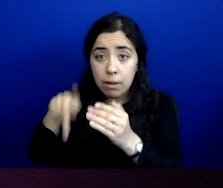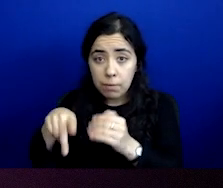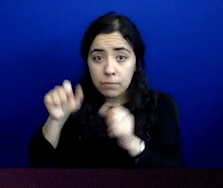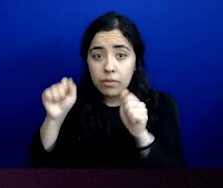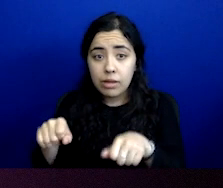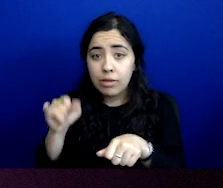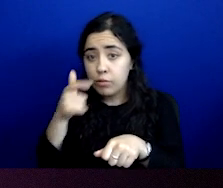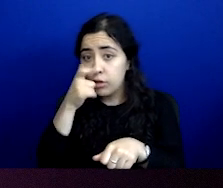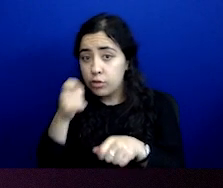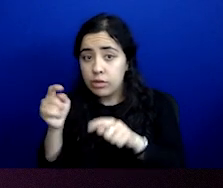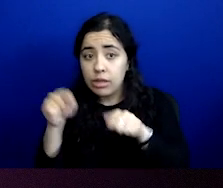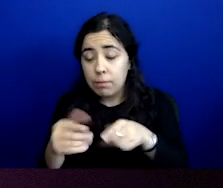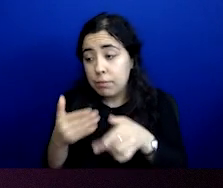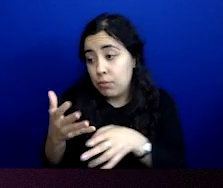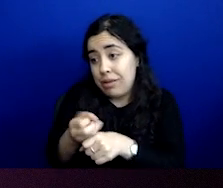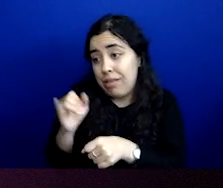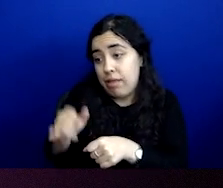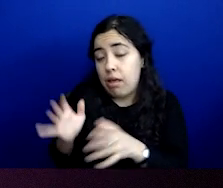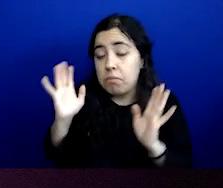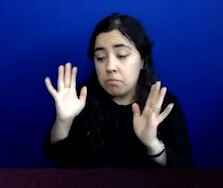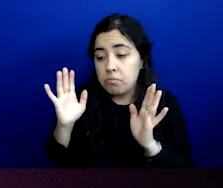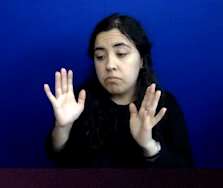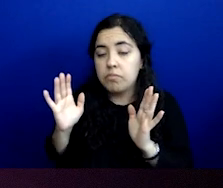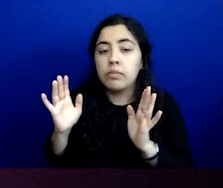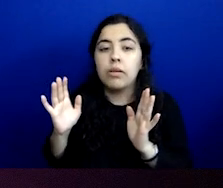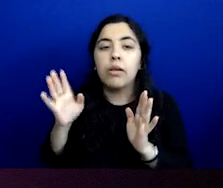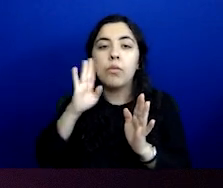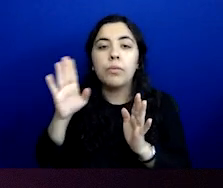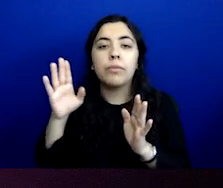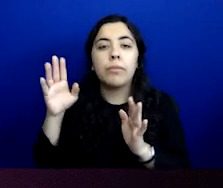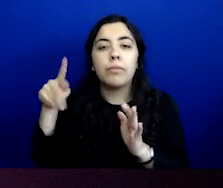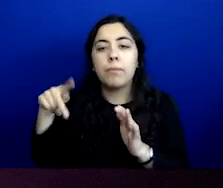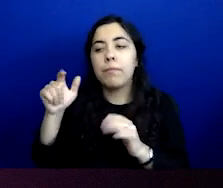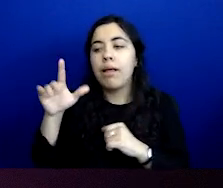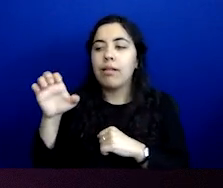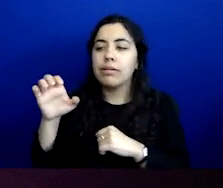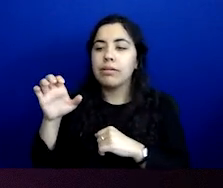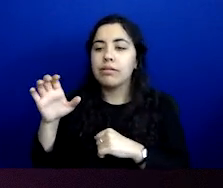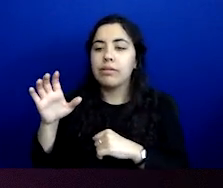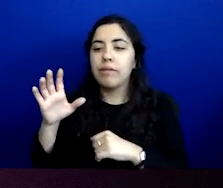might be able to get one of those. And it's going to be at the Palace of Fine Arts in San Francisco, which is a really